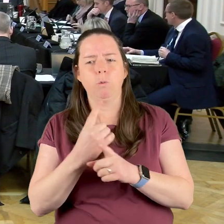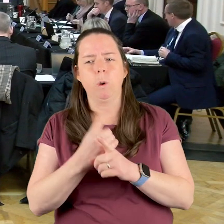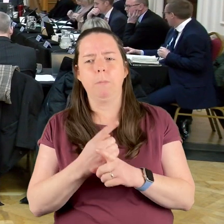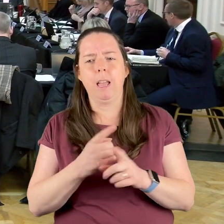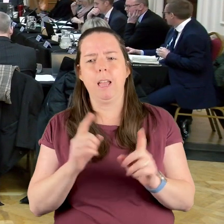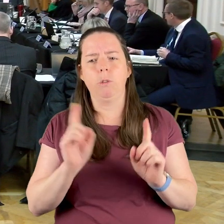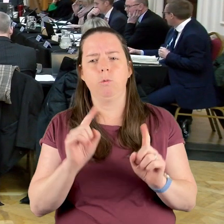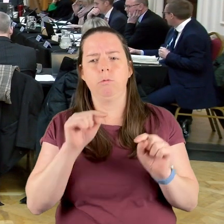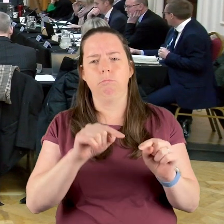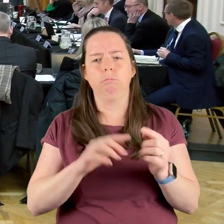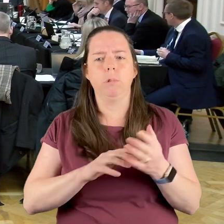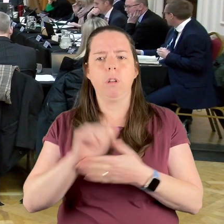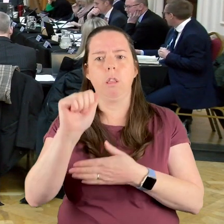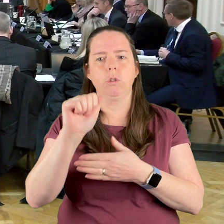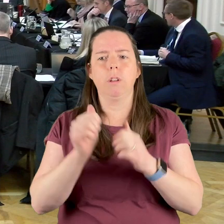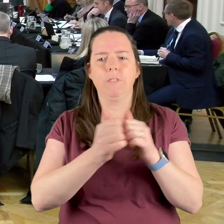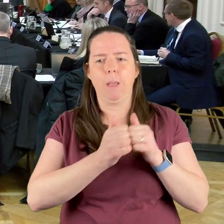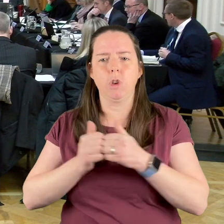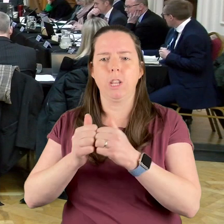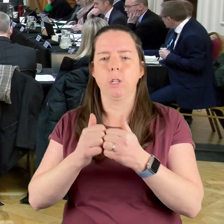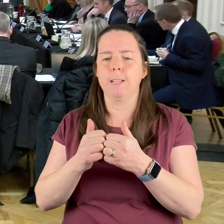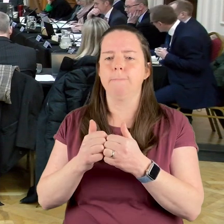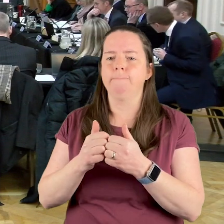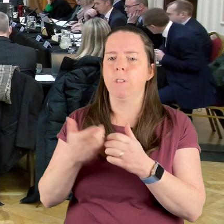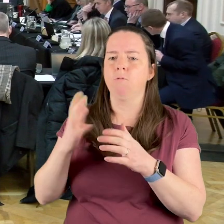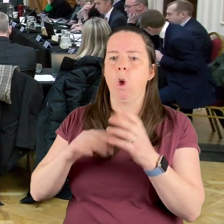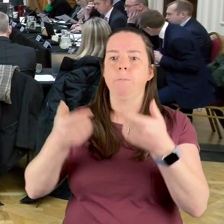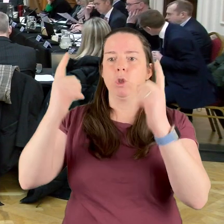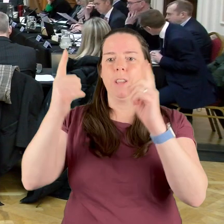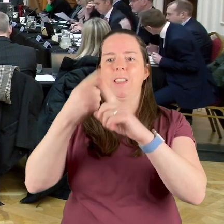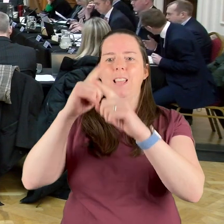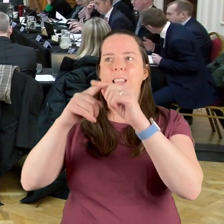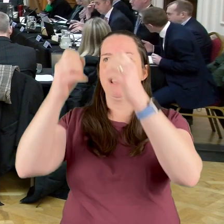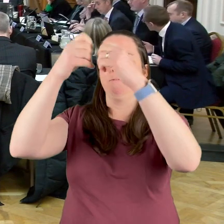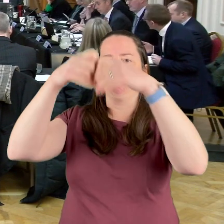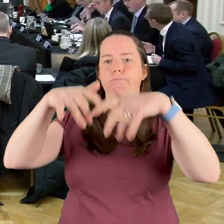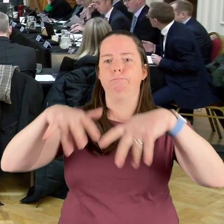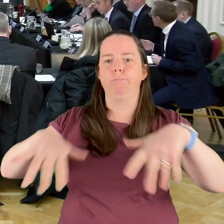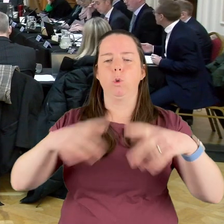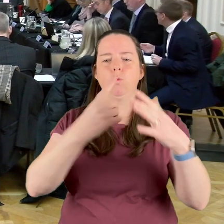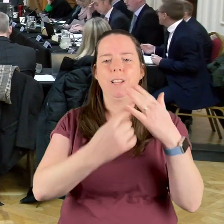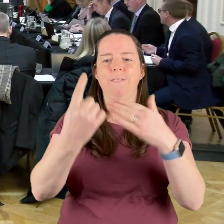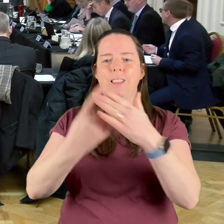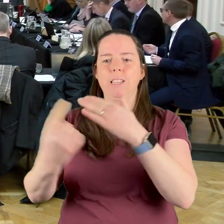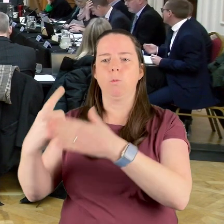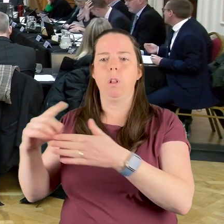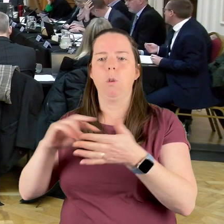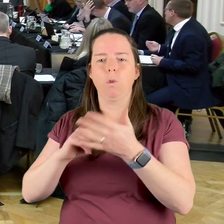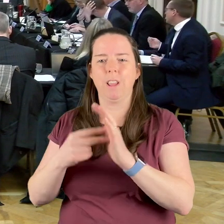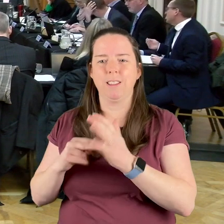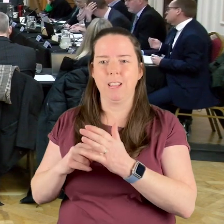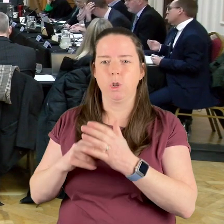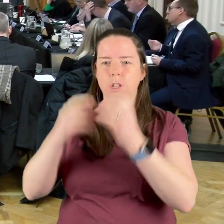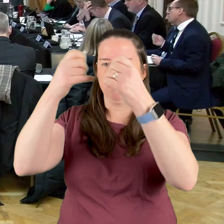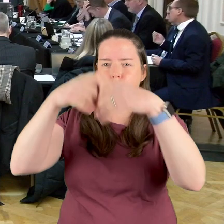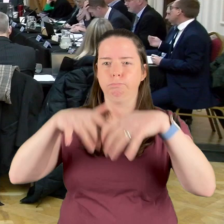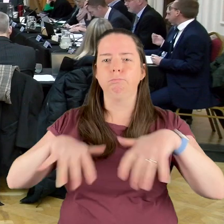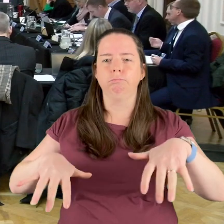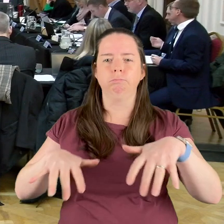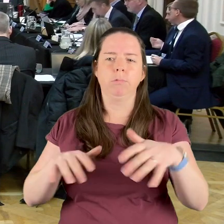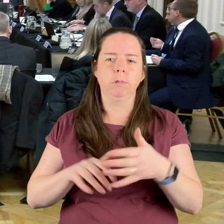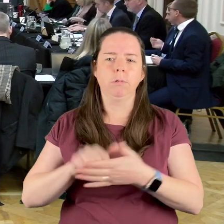since July, and I have to say what Jacqueline was saying about that culture of collaboration, it feeds down